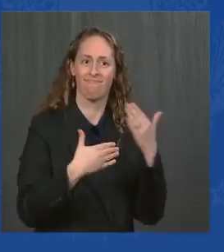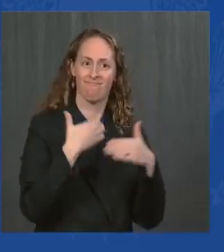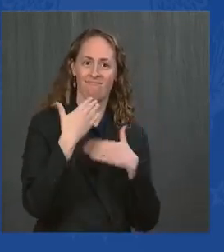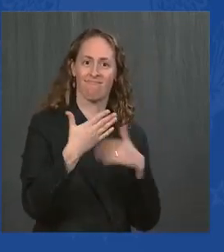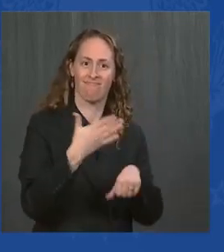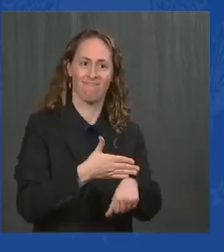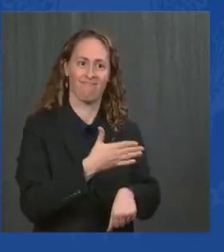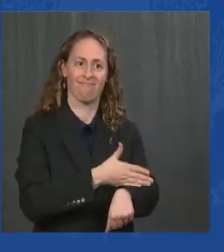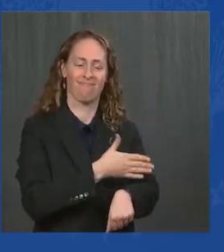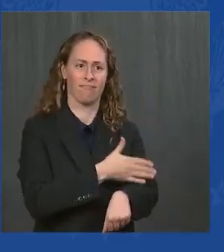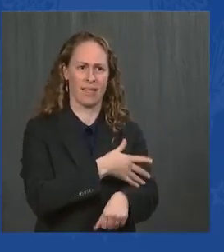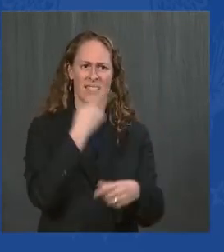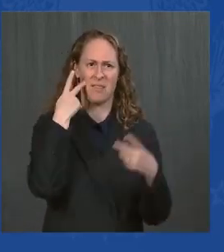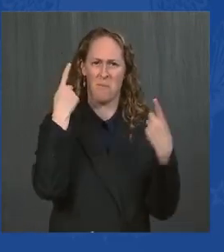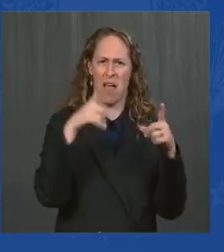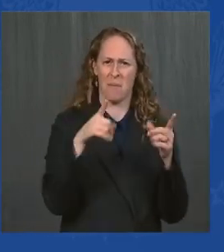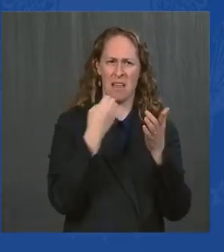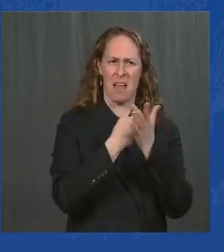the economy created